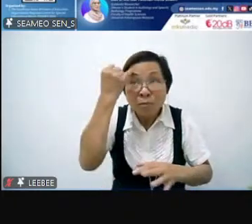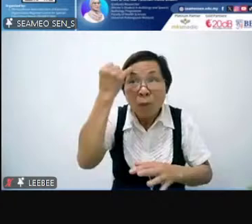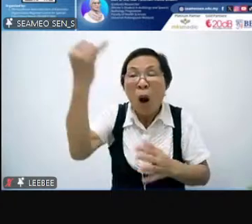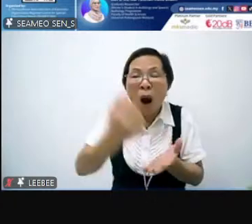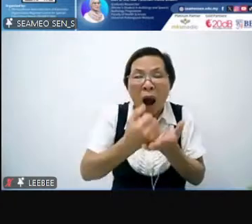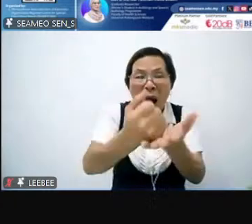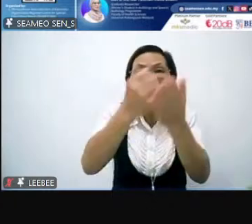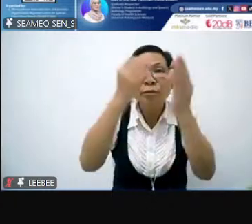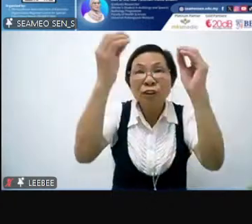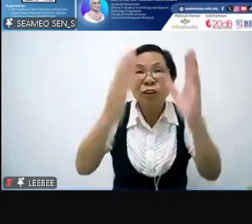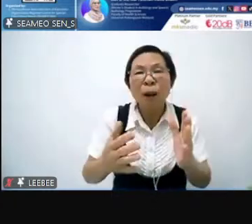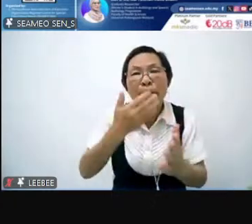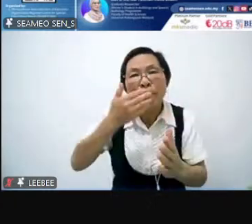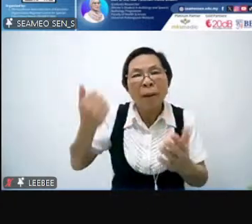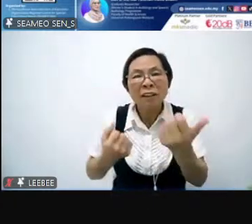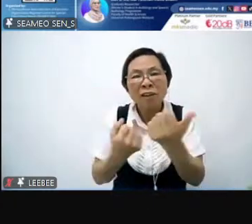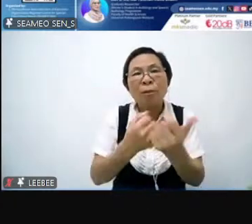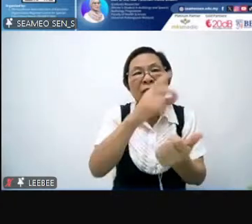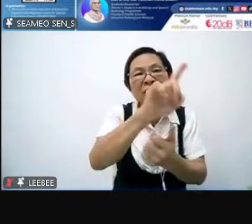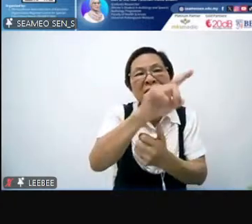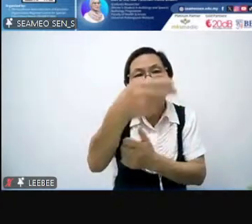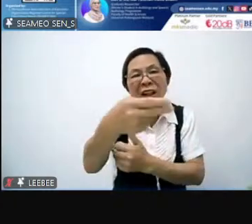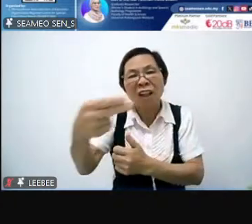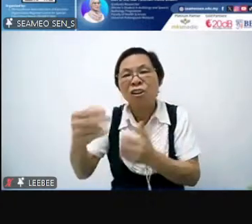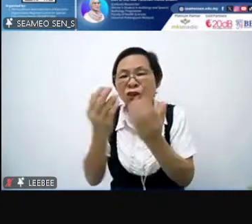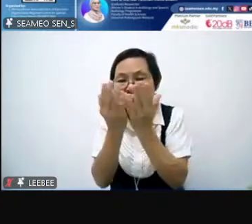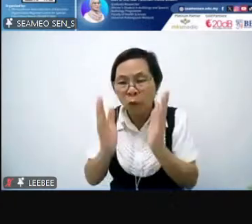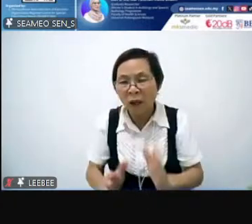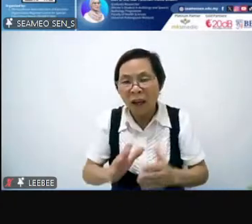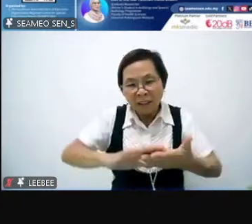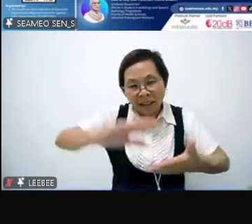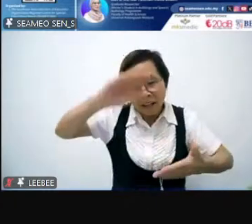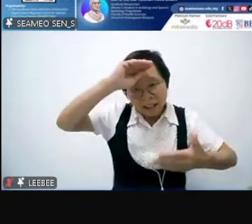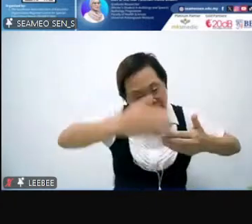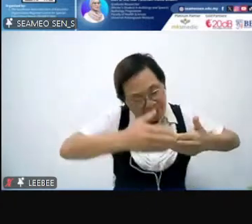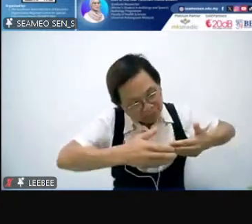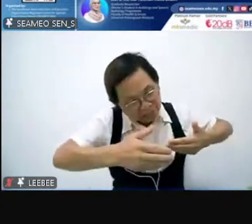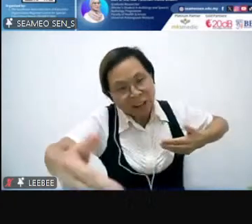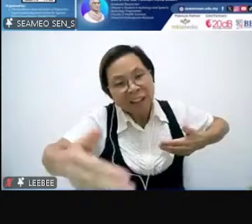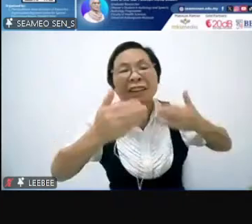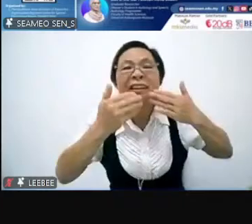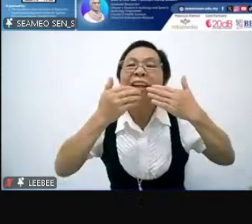better support DHA students in their learning journey. Thank you.